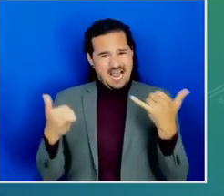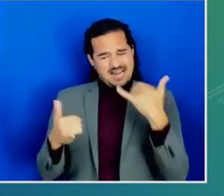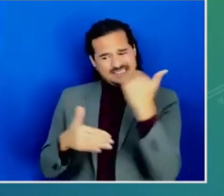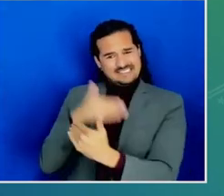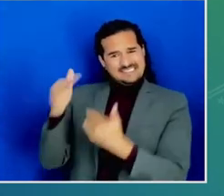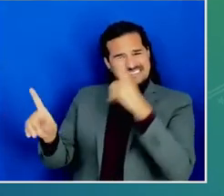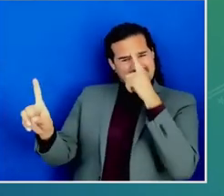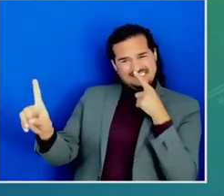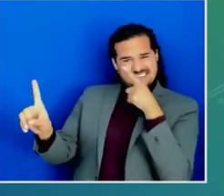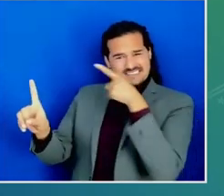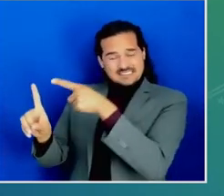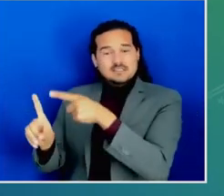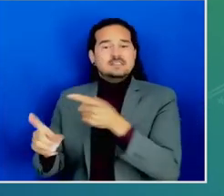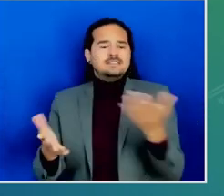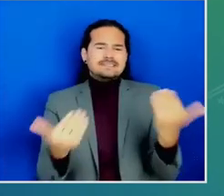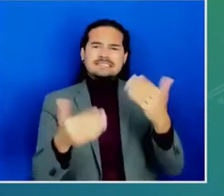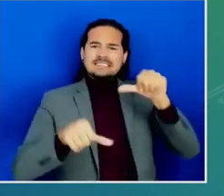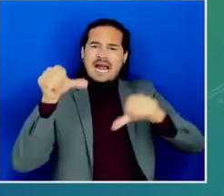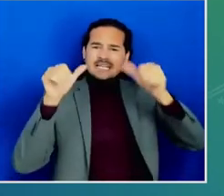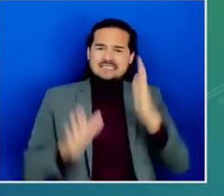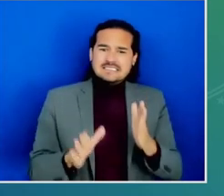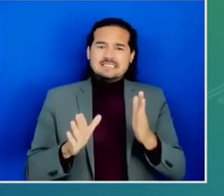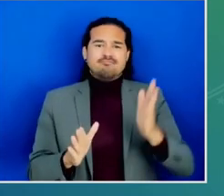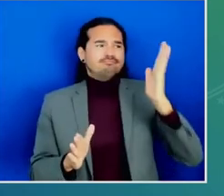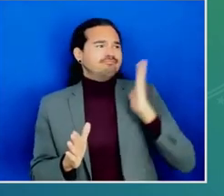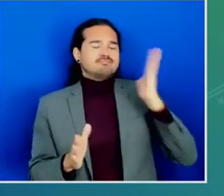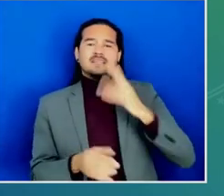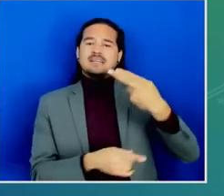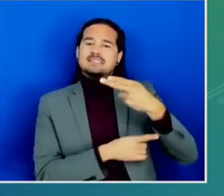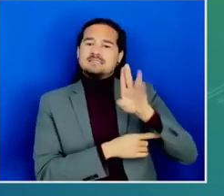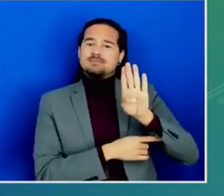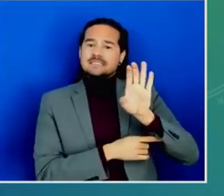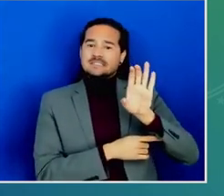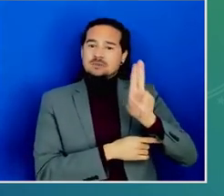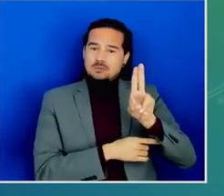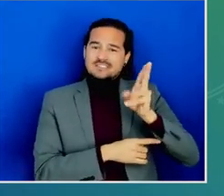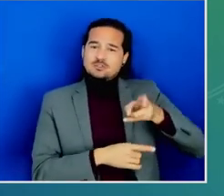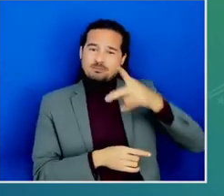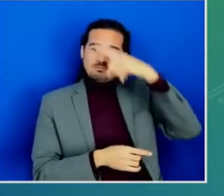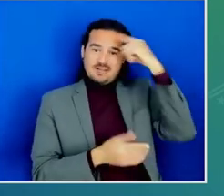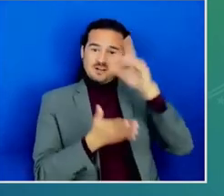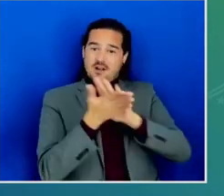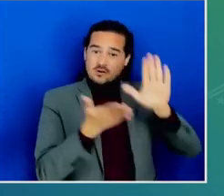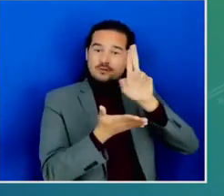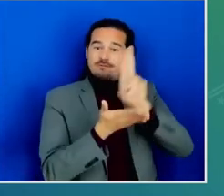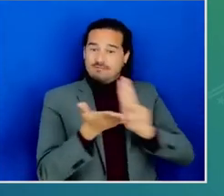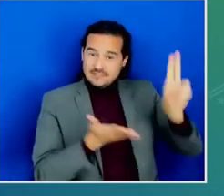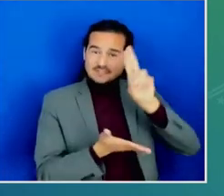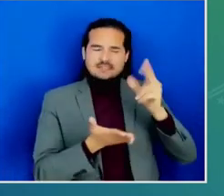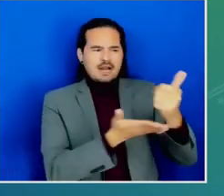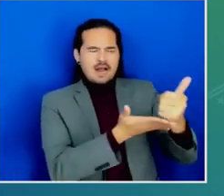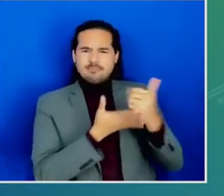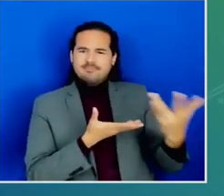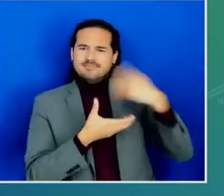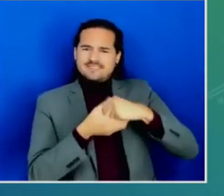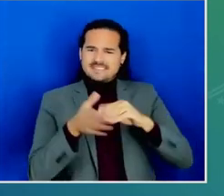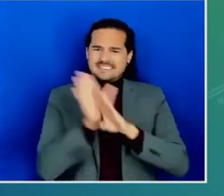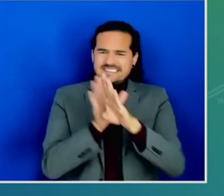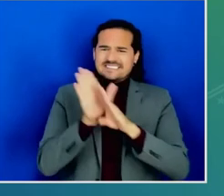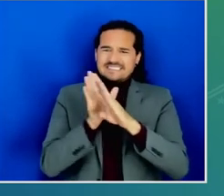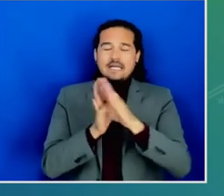universities, historic Black colleges and universities to innovate the technologies needed to generate, store, and transmit this clean